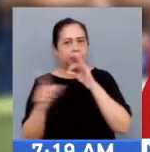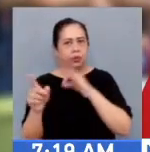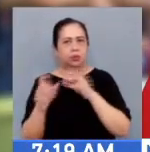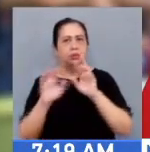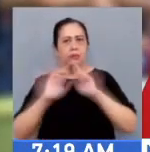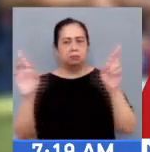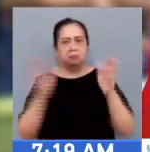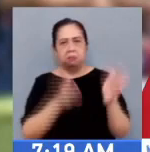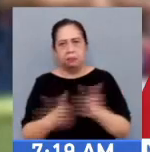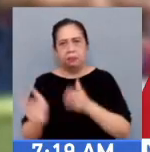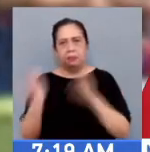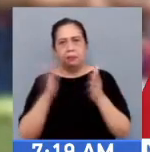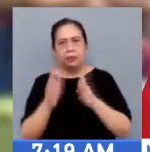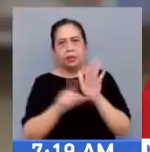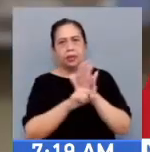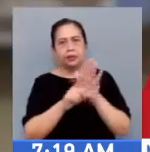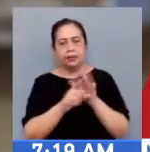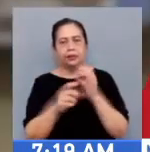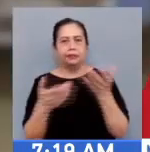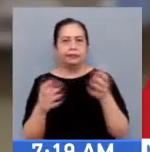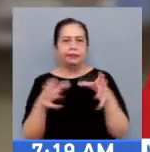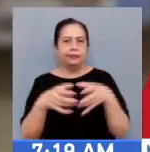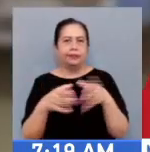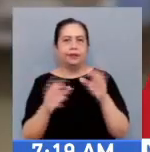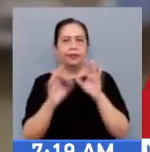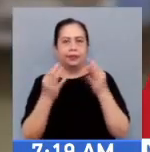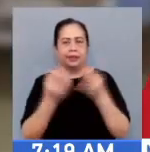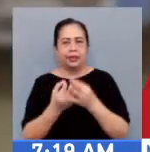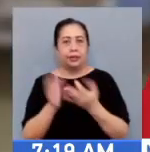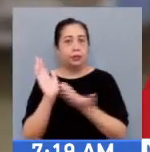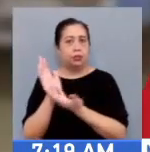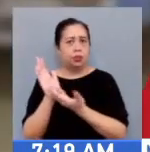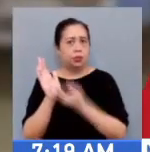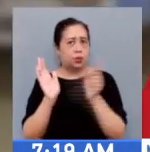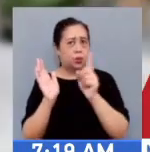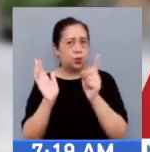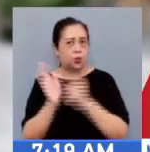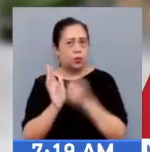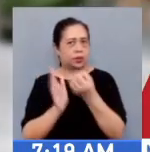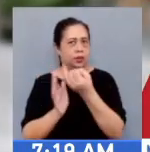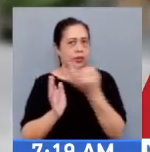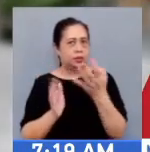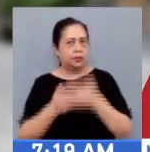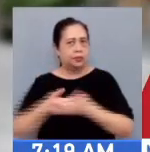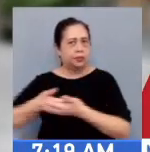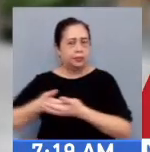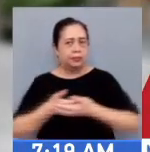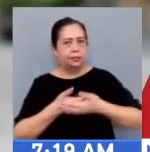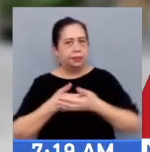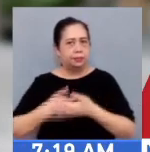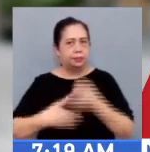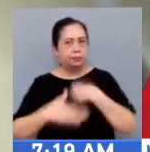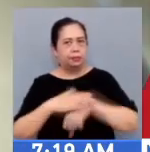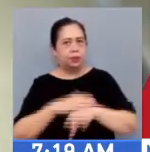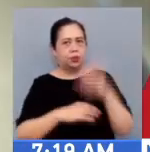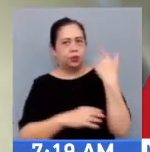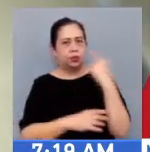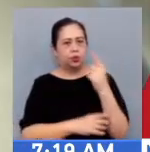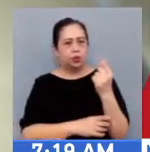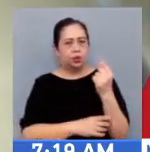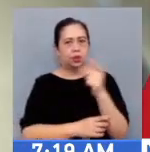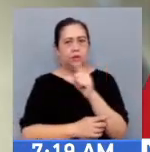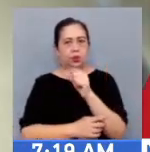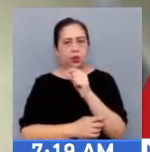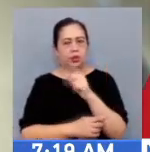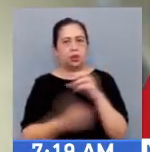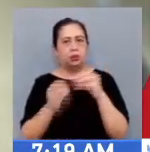ang kanilang bubuing pamilya. Patunay raw dito ang bilang ng mga sanggol na ipinanganak noong 2020 na mas